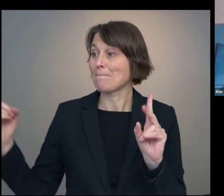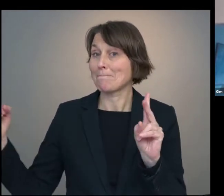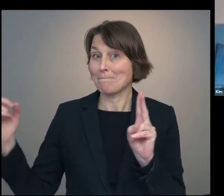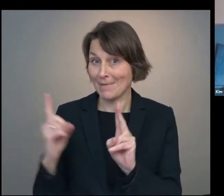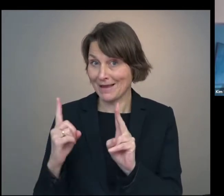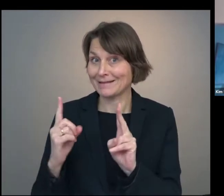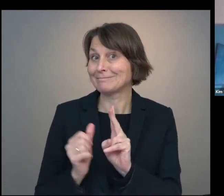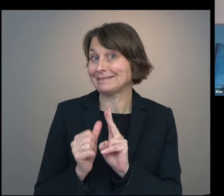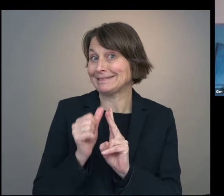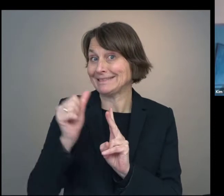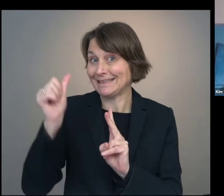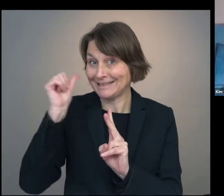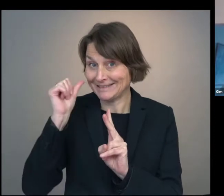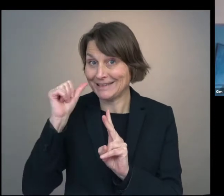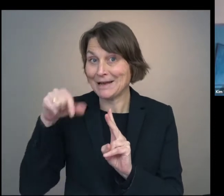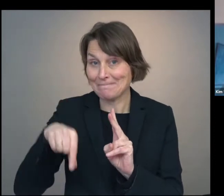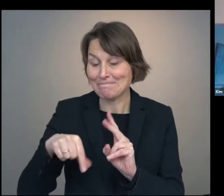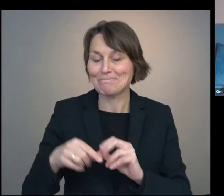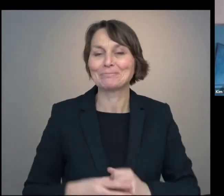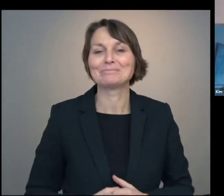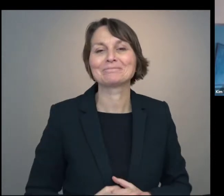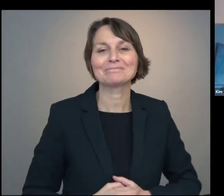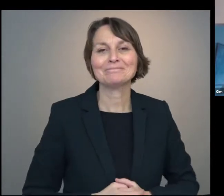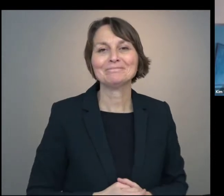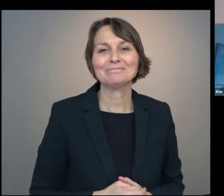yesterday, as a matter of fact, including his dog.